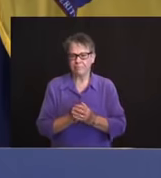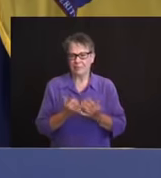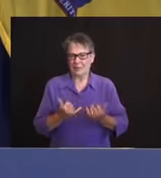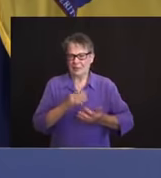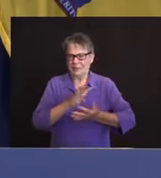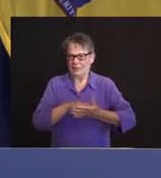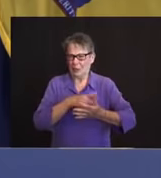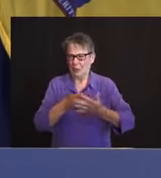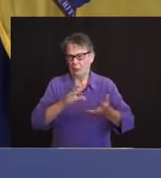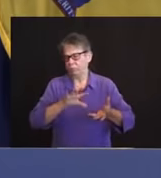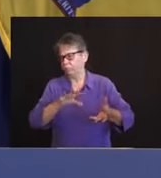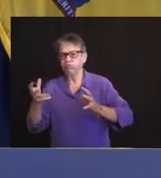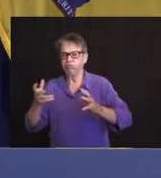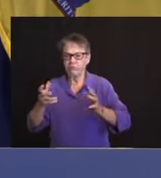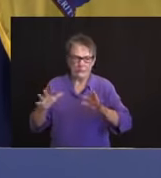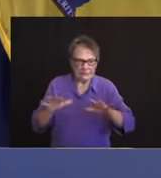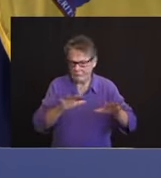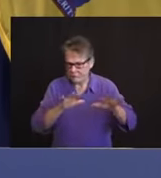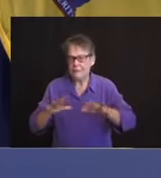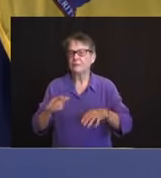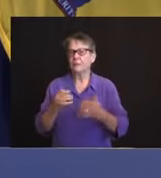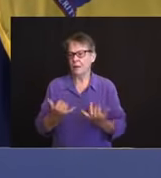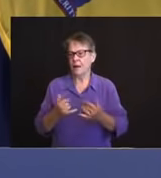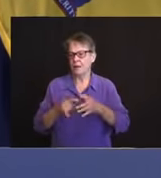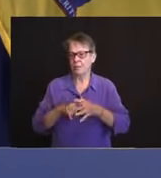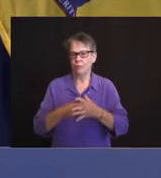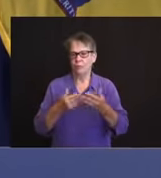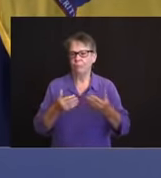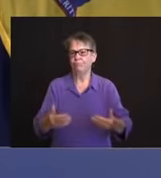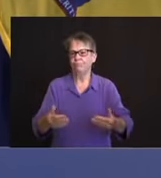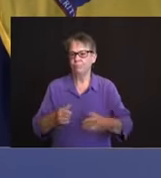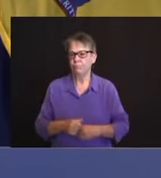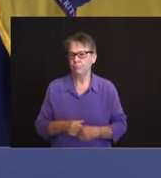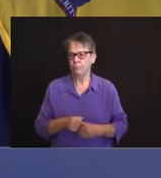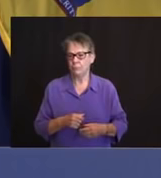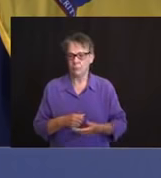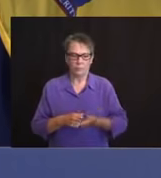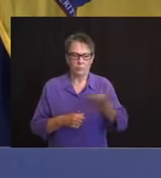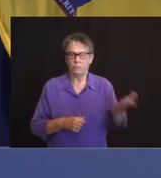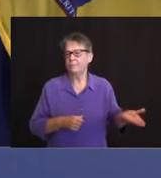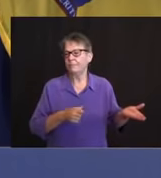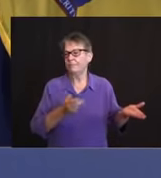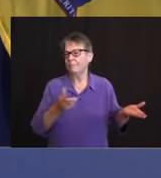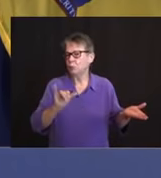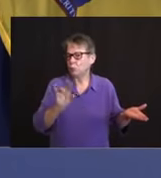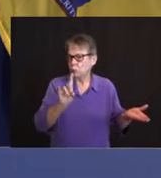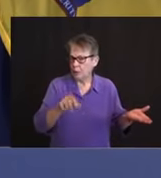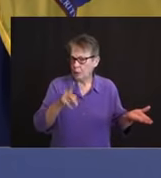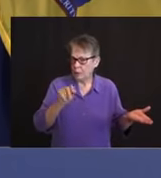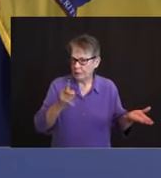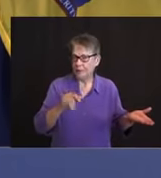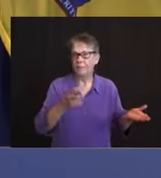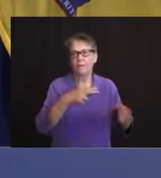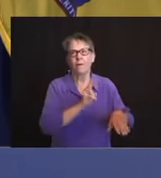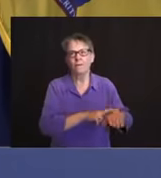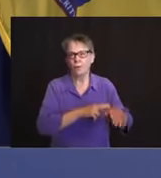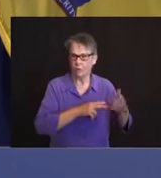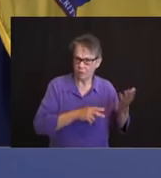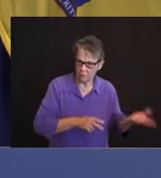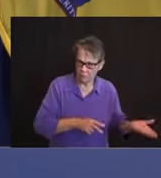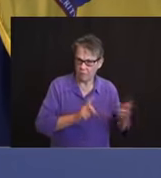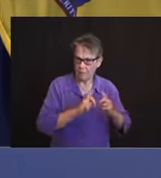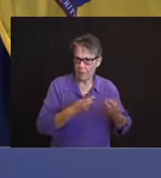your bearing with us. I'm joined by the woman to my right who needs no introduction, the Commissioner of the Department of Health, Judy Persicelli. To her